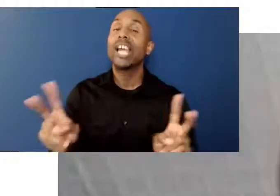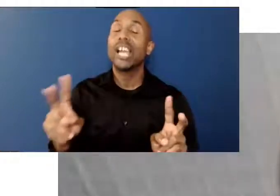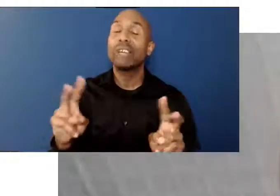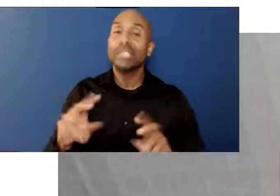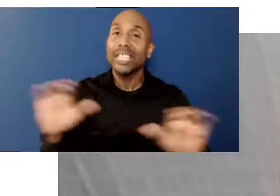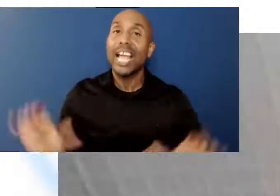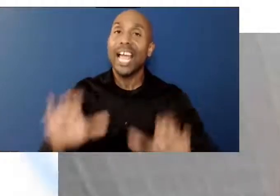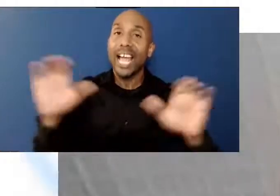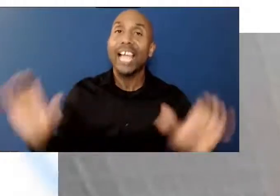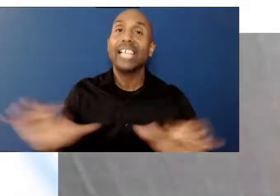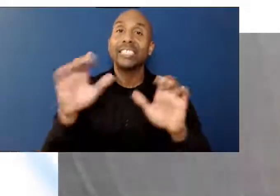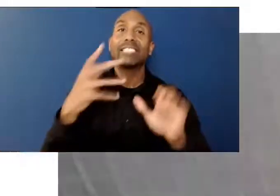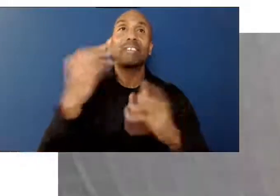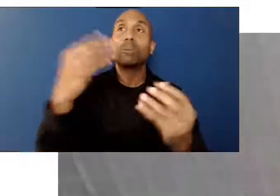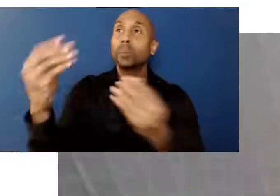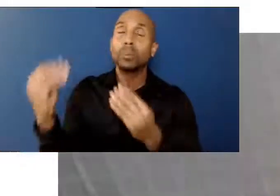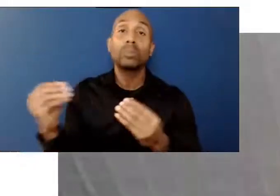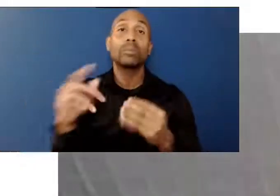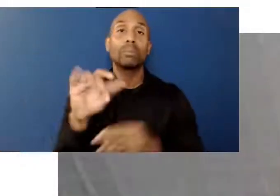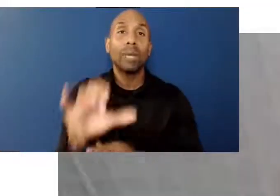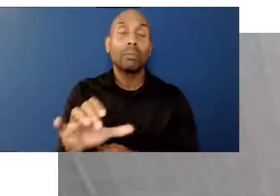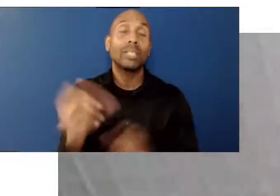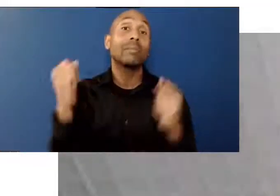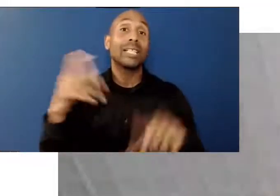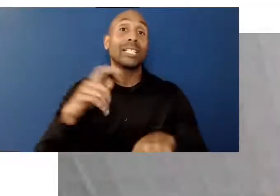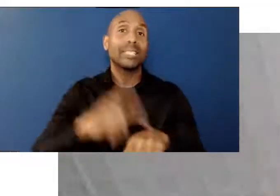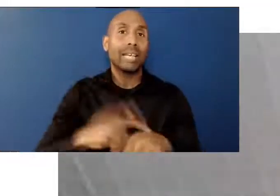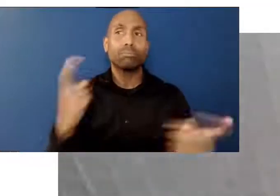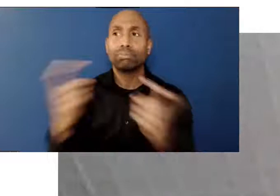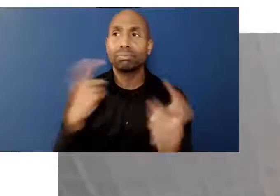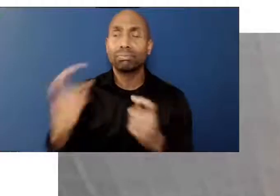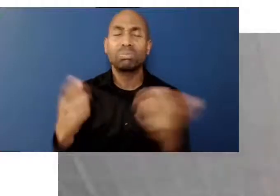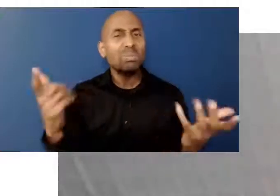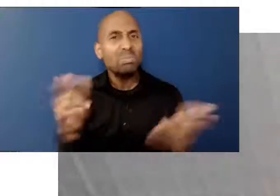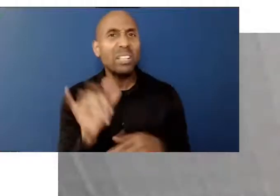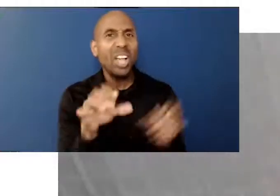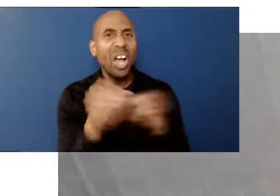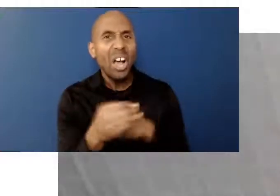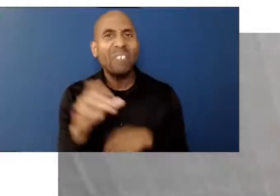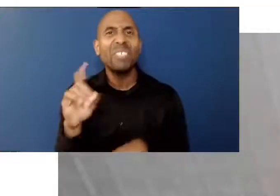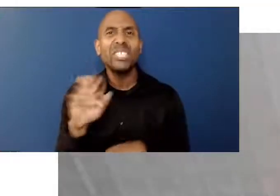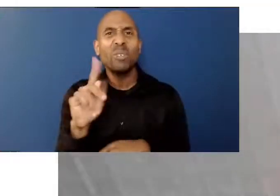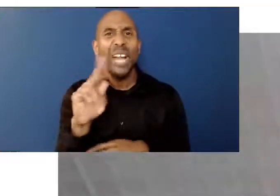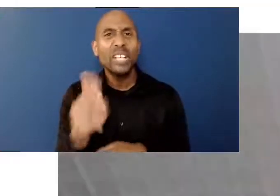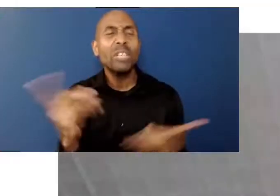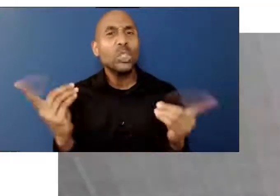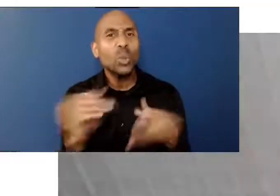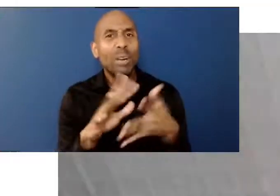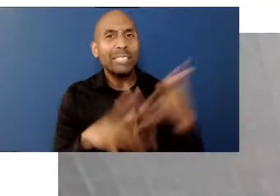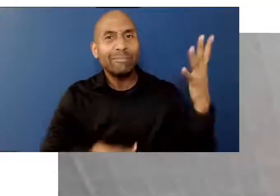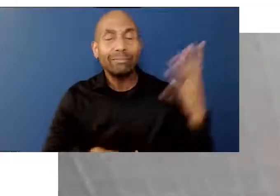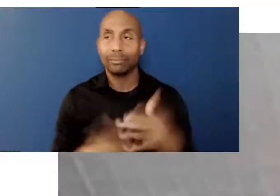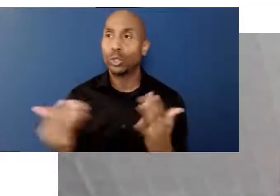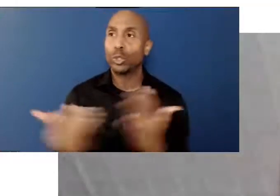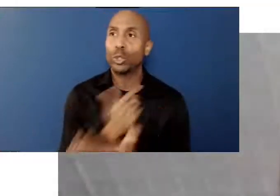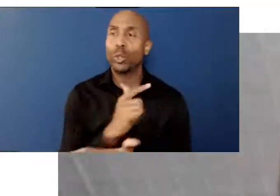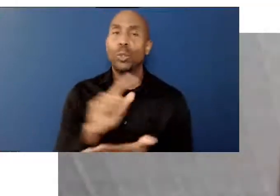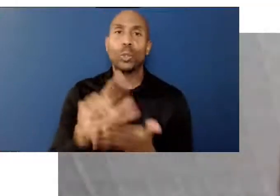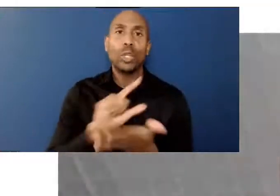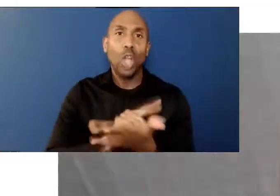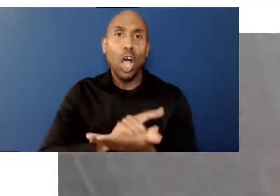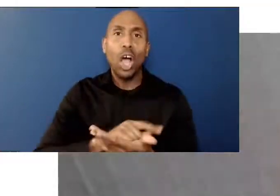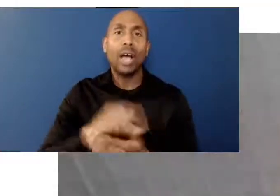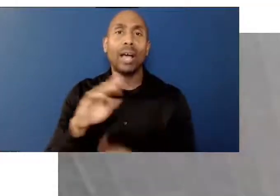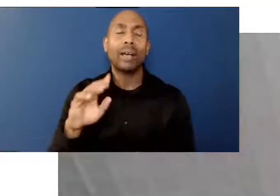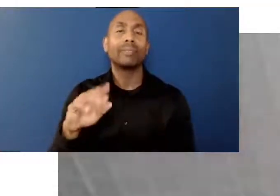public, and we get a lot of questions about what the Accessibility Directorate does, what this new legislation, Bill 59 and Access by